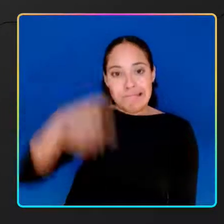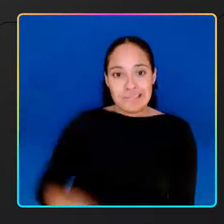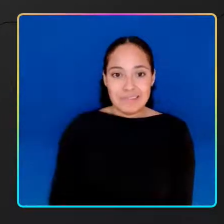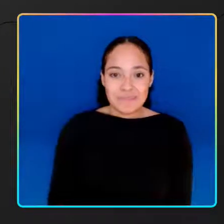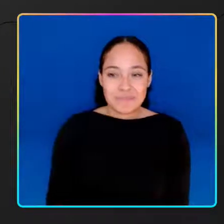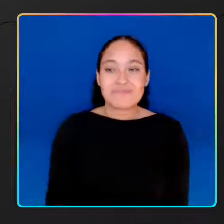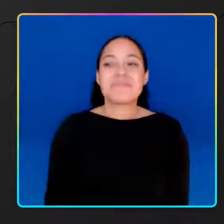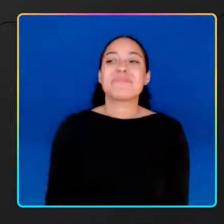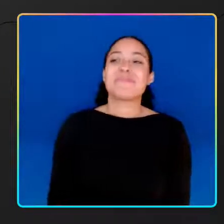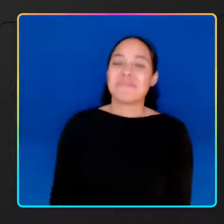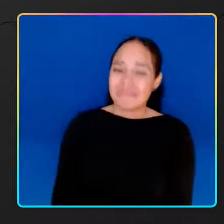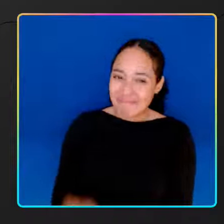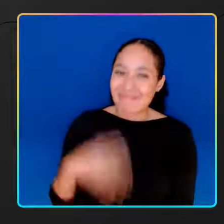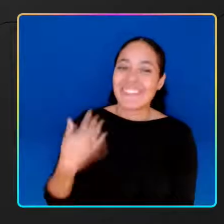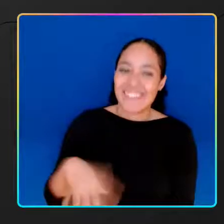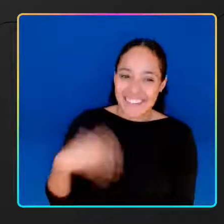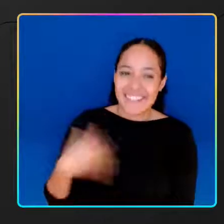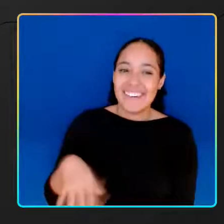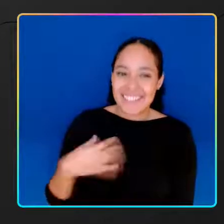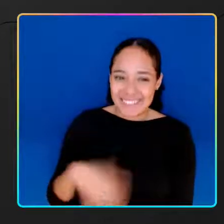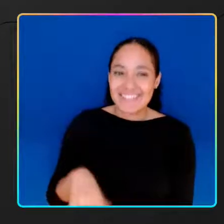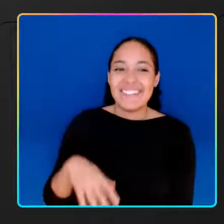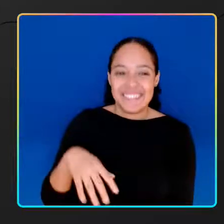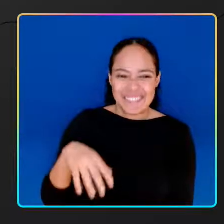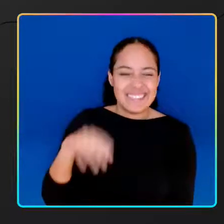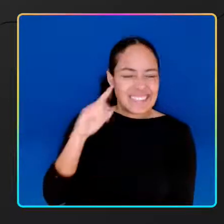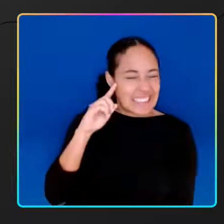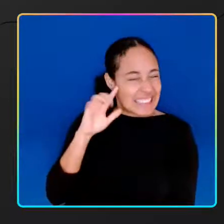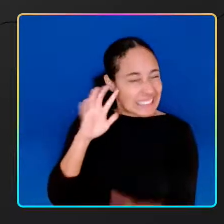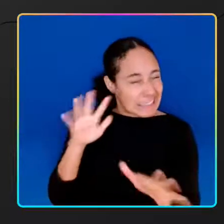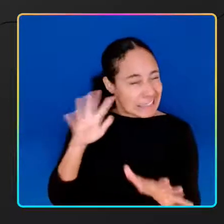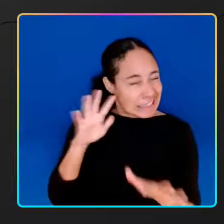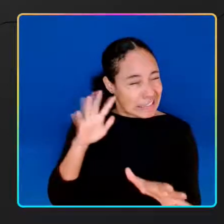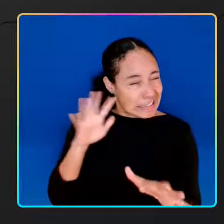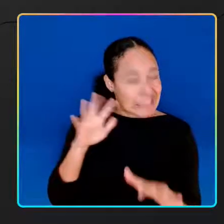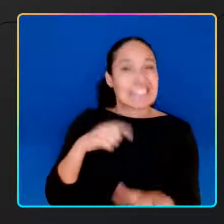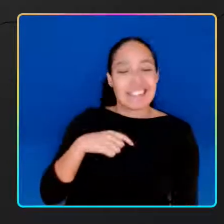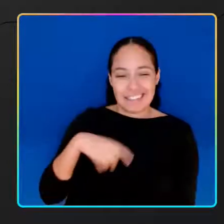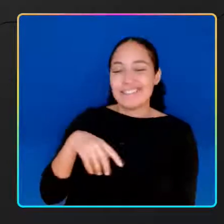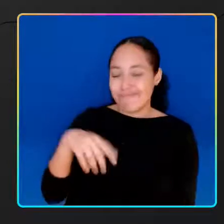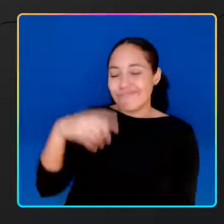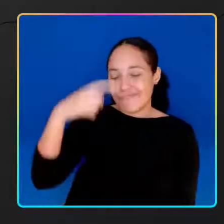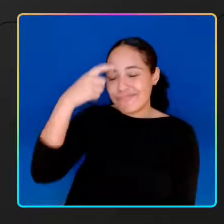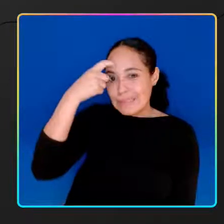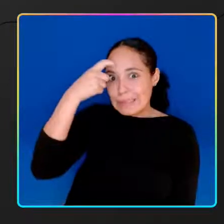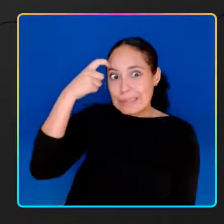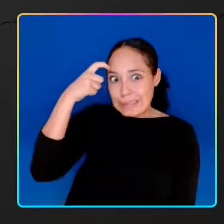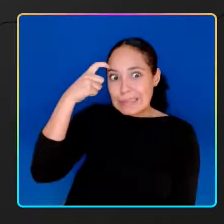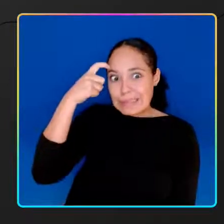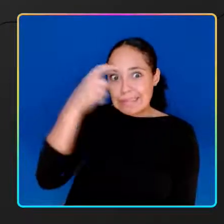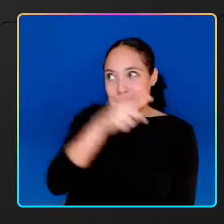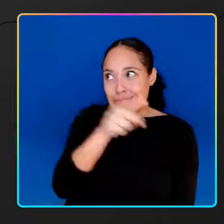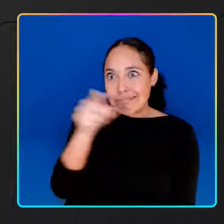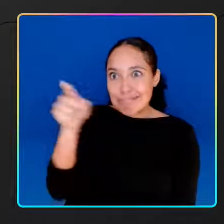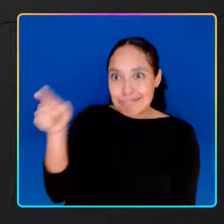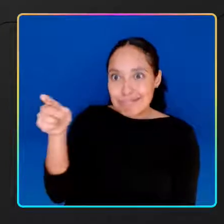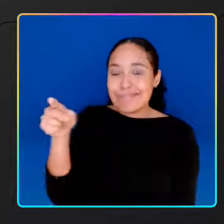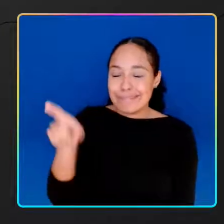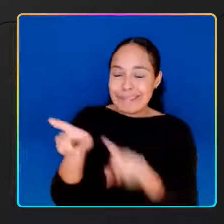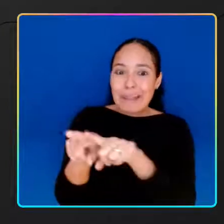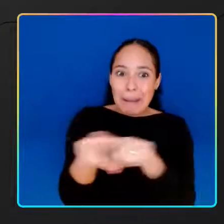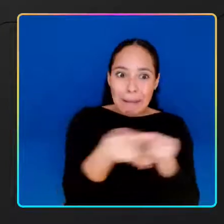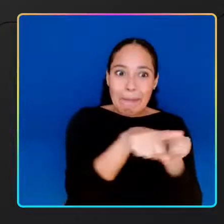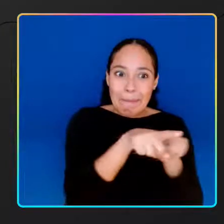certainly a sound that only a certain of people remember. And then all of a sudden, you know, people after a certain year actually